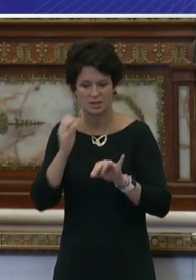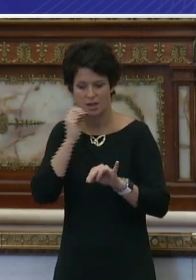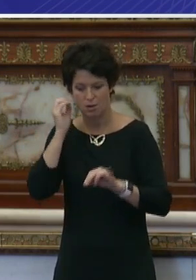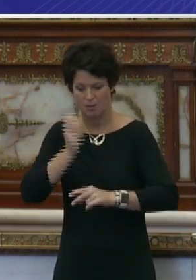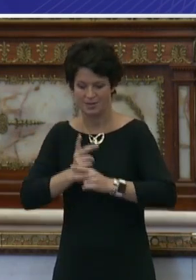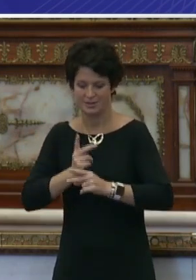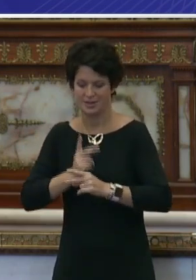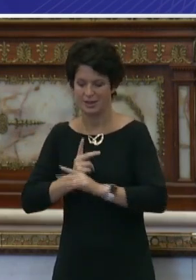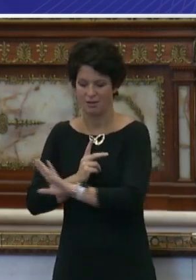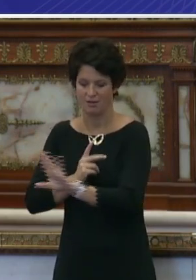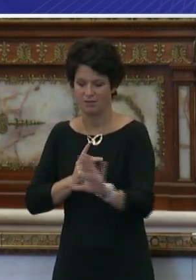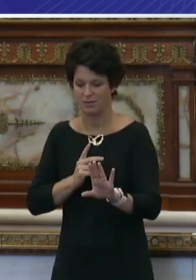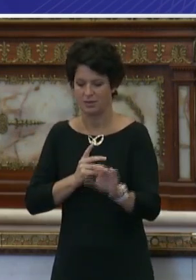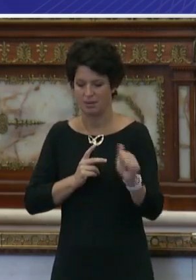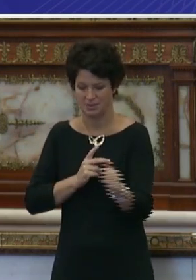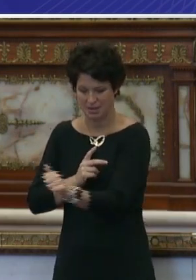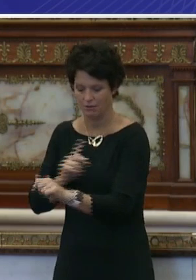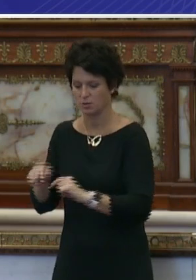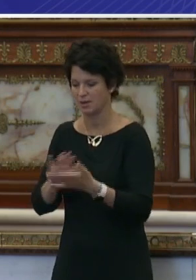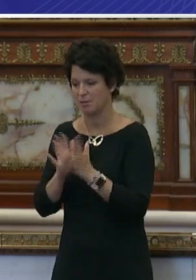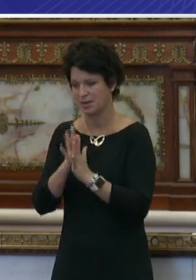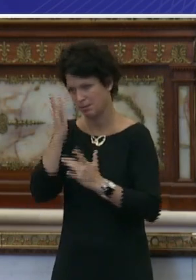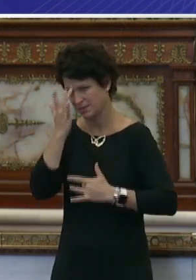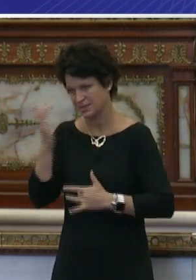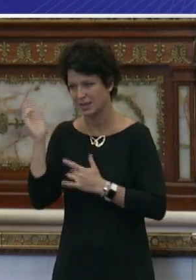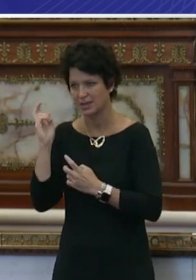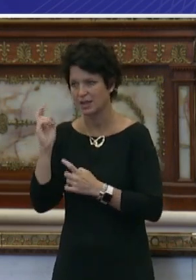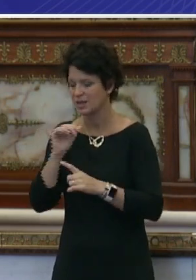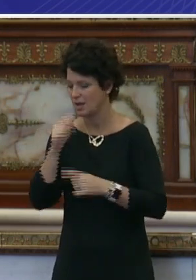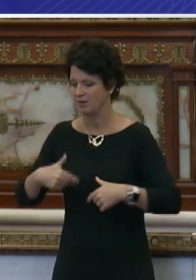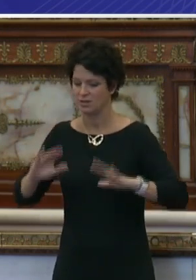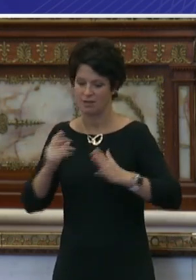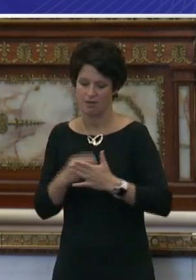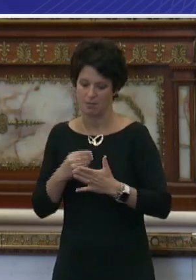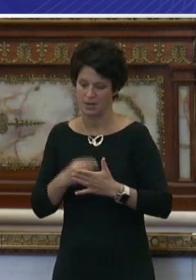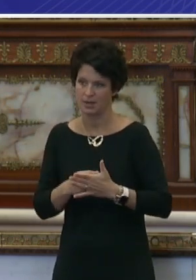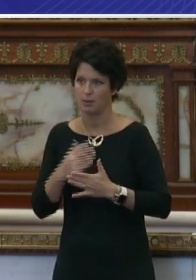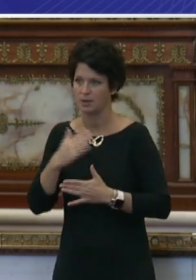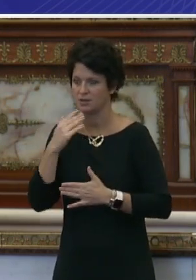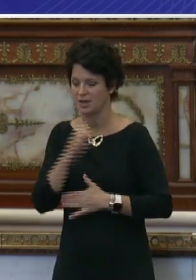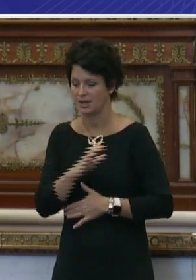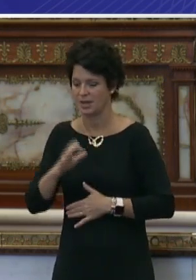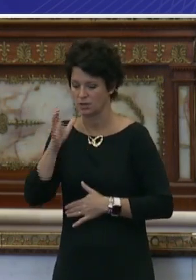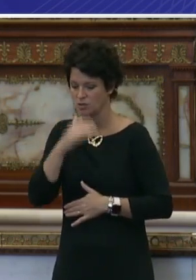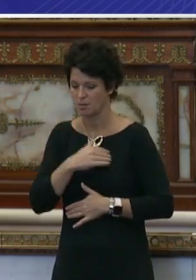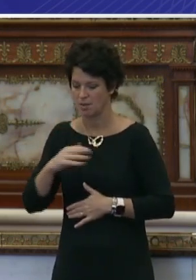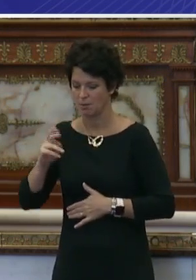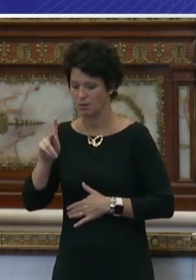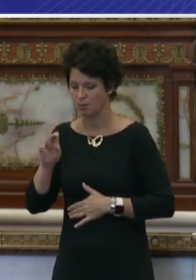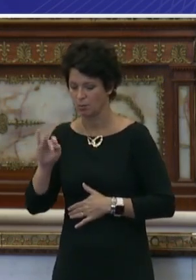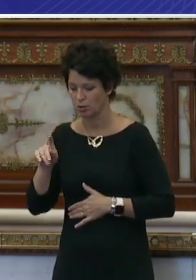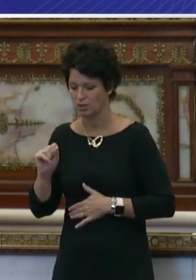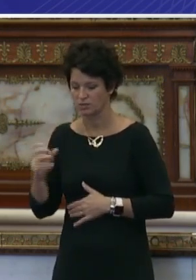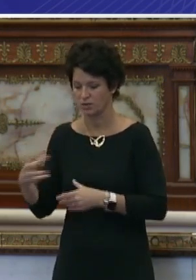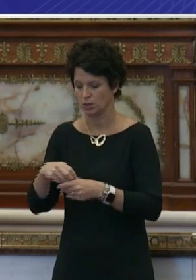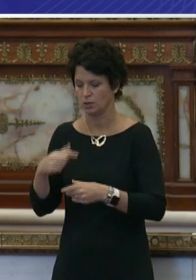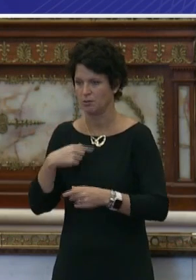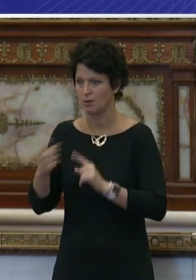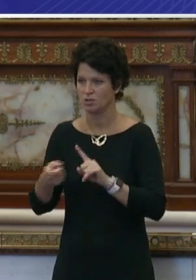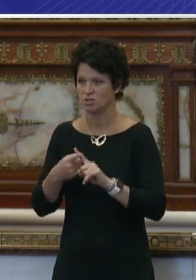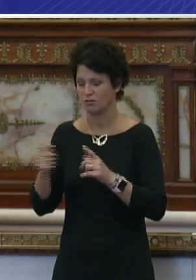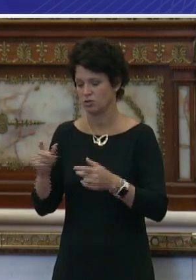care of themselves when they get sick without having to give up their wages. And I want to thank Councilmember Brooks and her office for including me when she